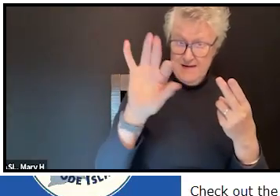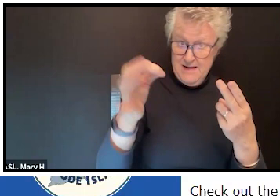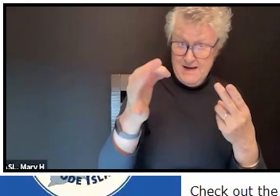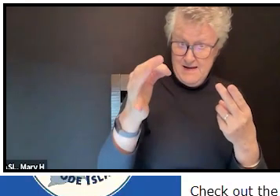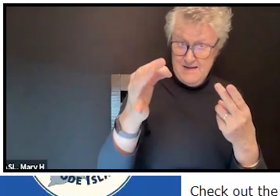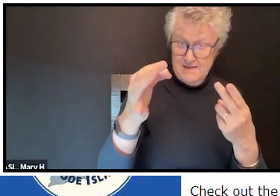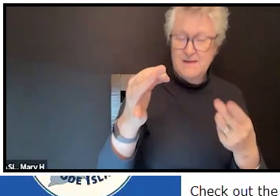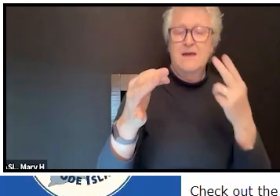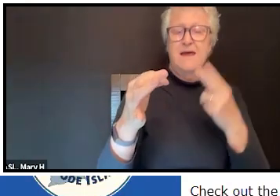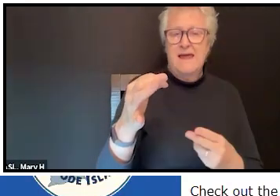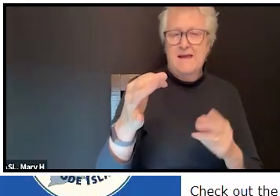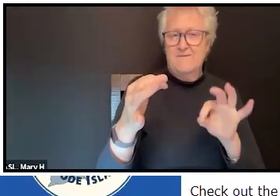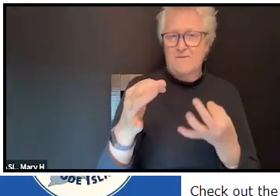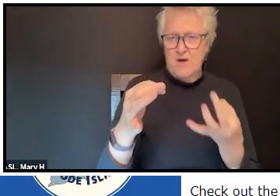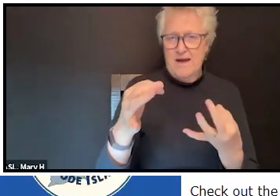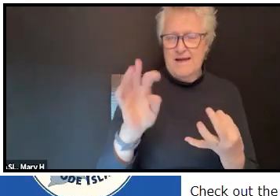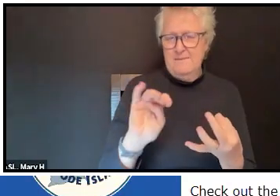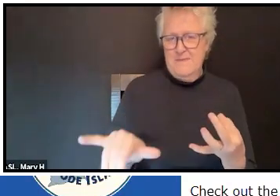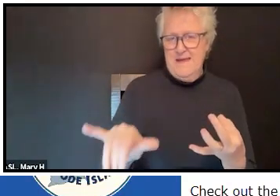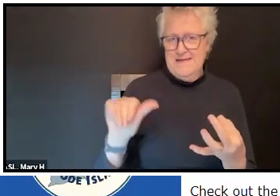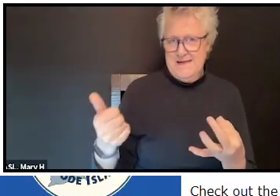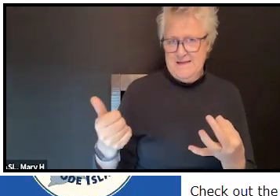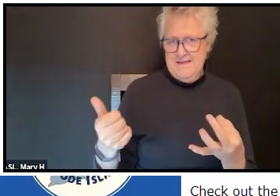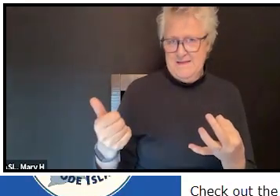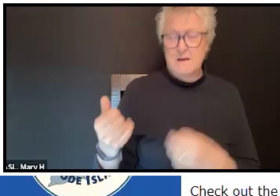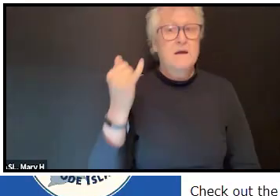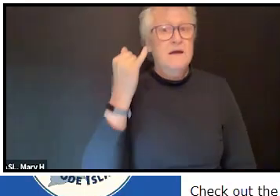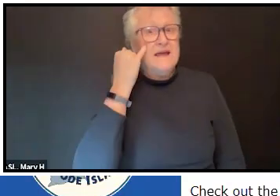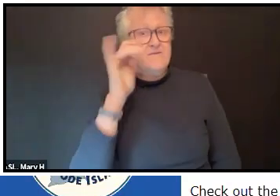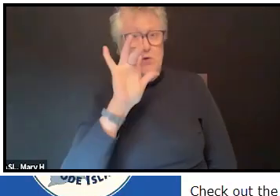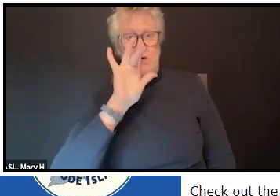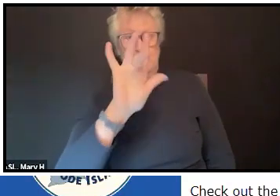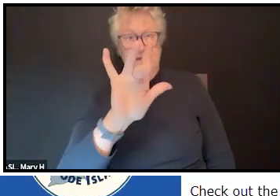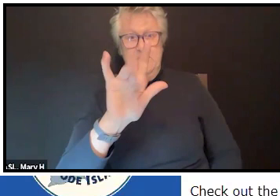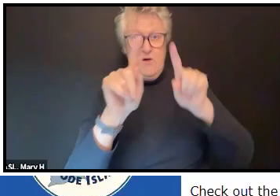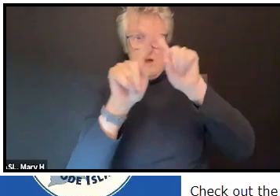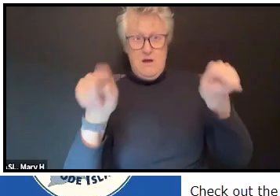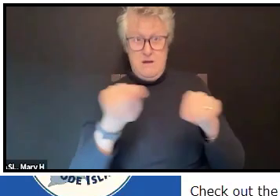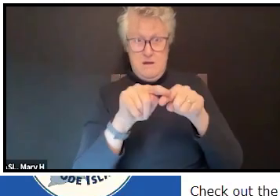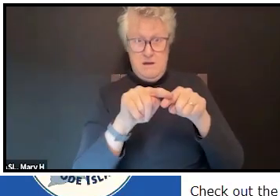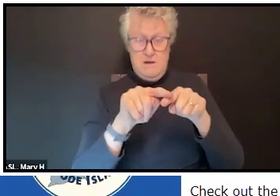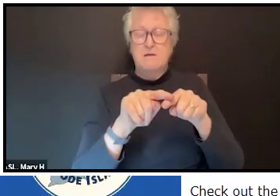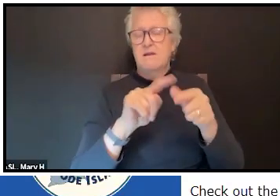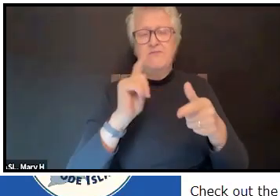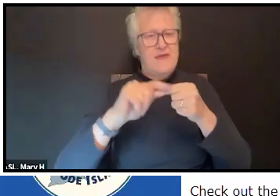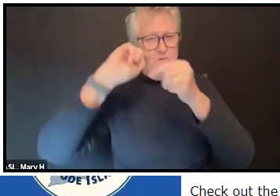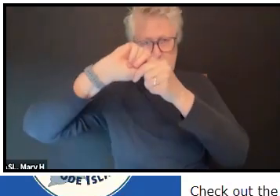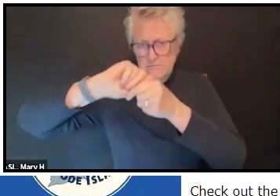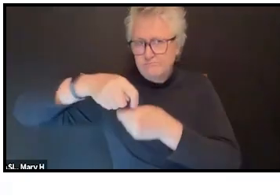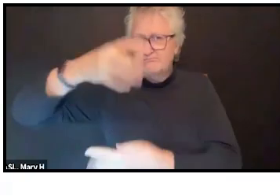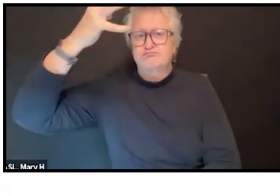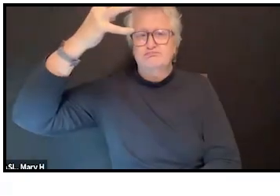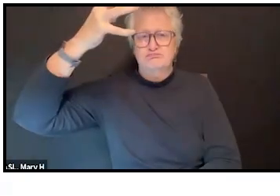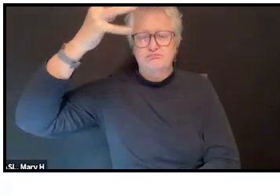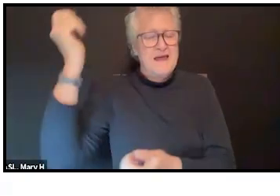May 10th. And if you click it, it's going to open the conference, all the stuff about the conference, and Keith is going to tell you about some of it. Yeah, take